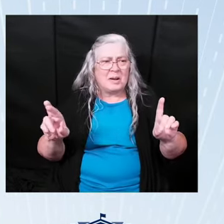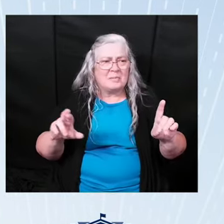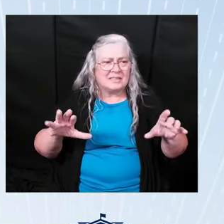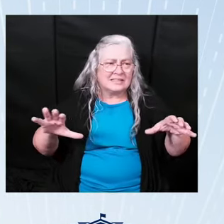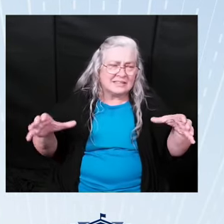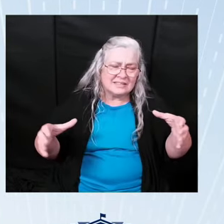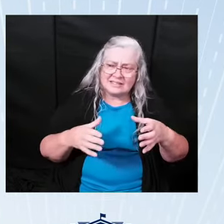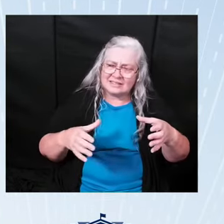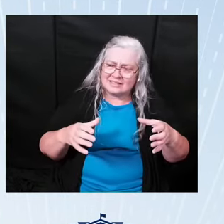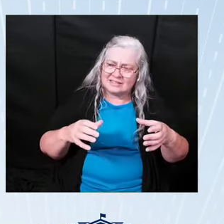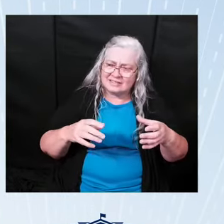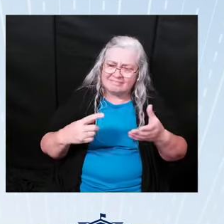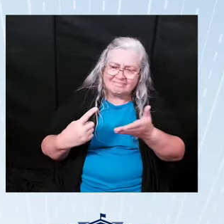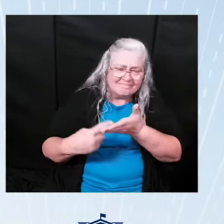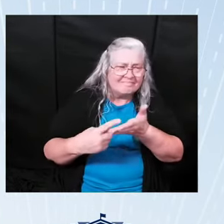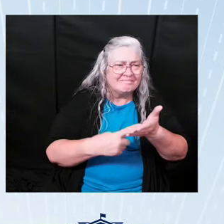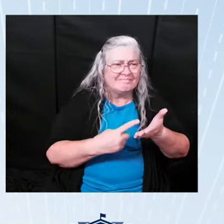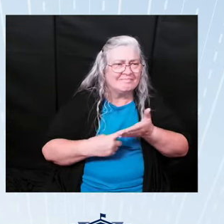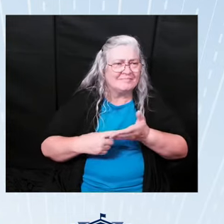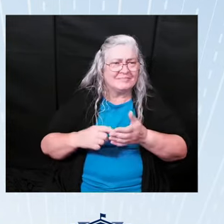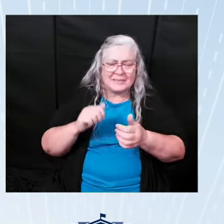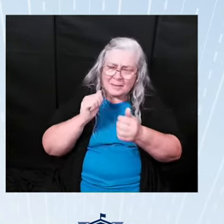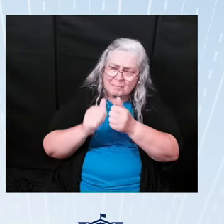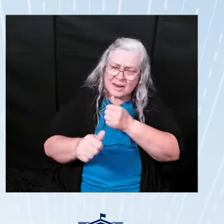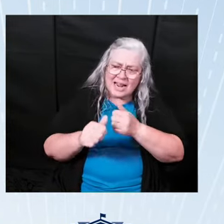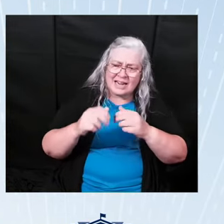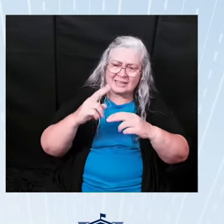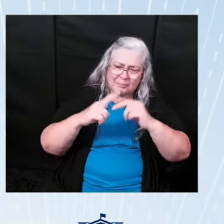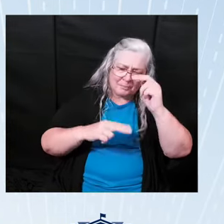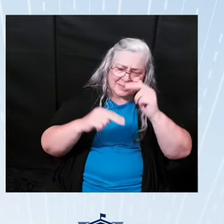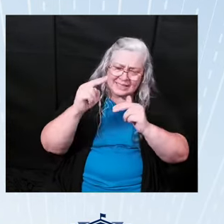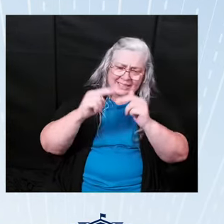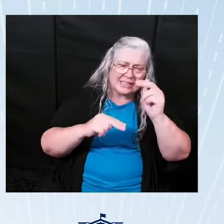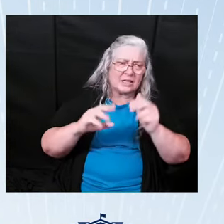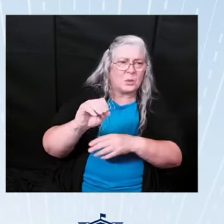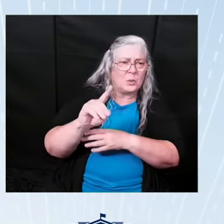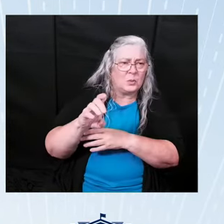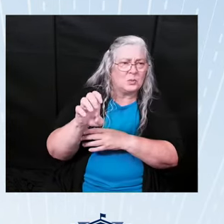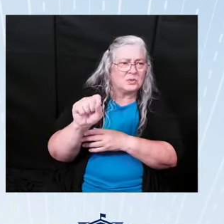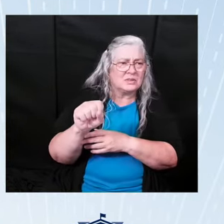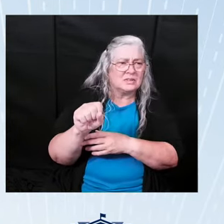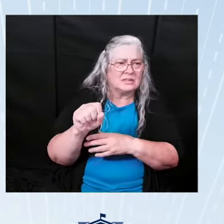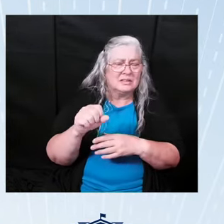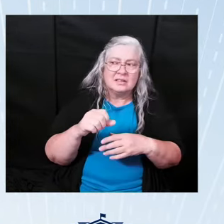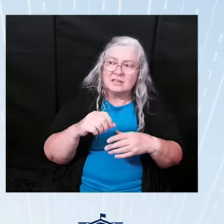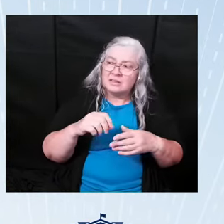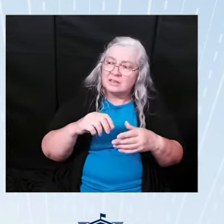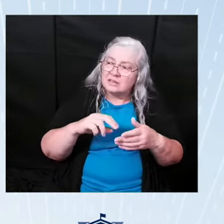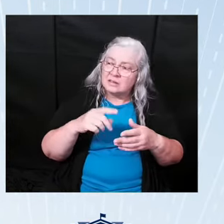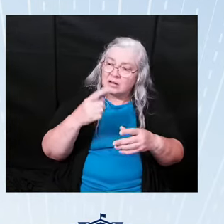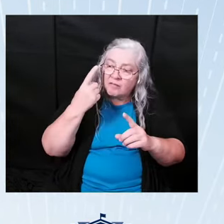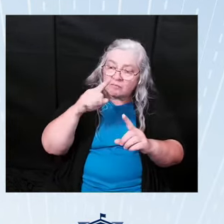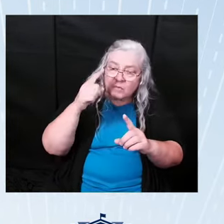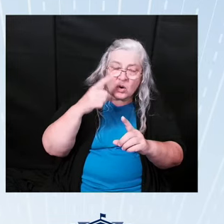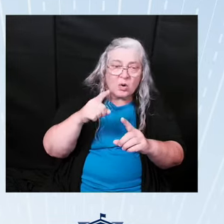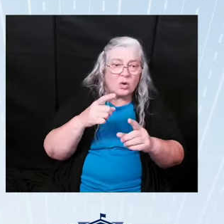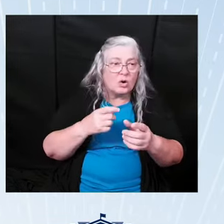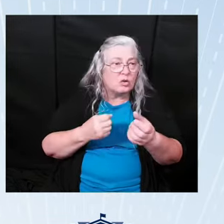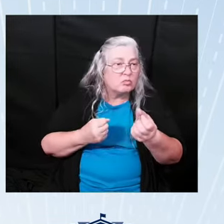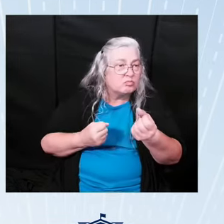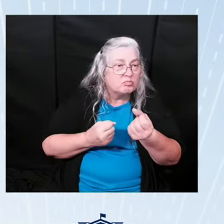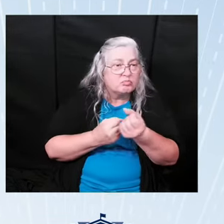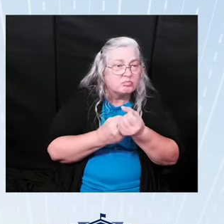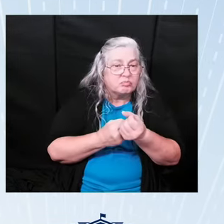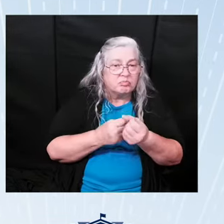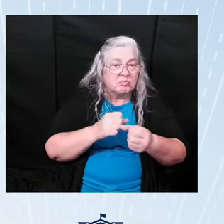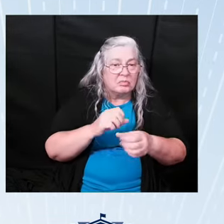can find, I think, allies everywhere we look if we show up with an openness and a willingness to